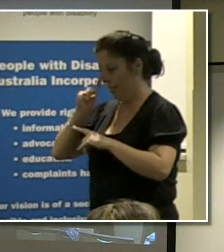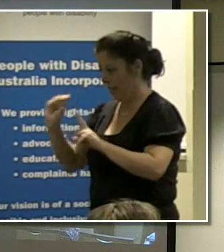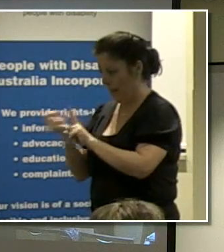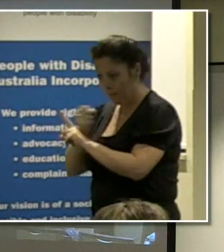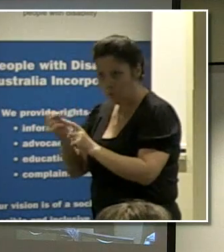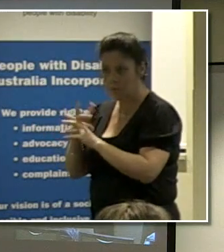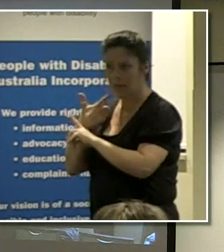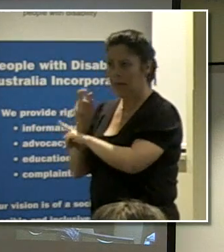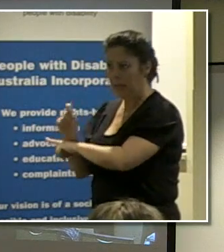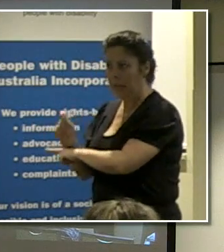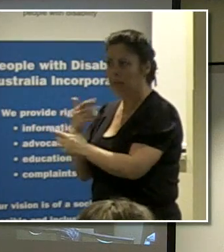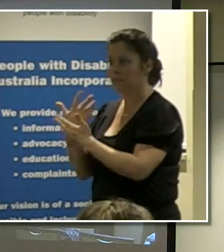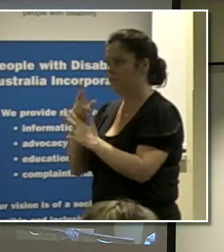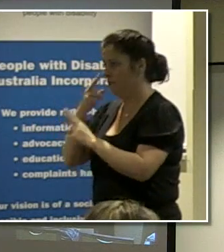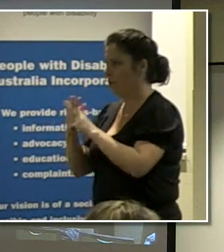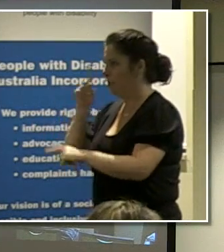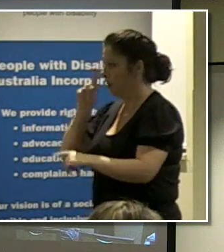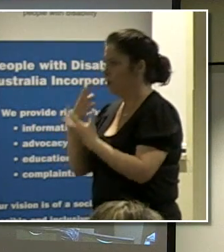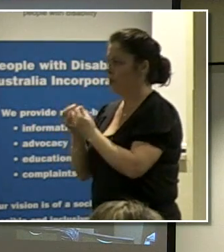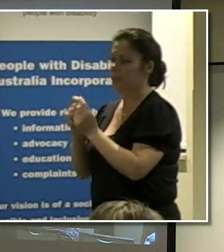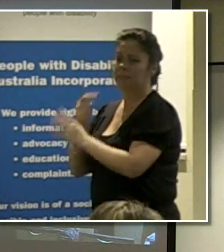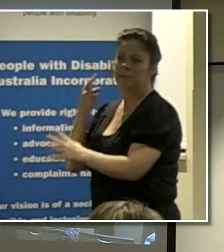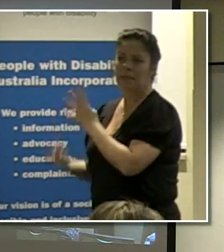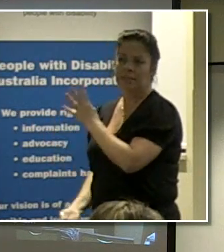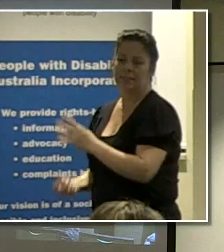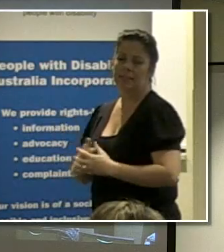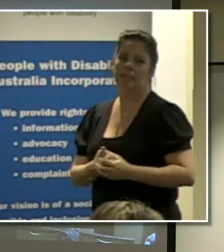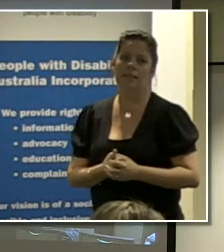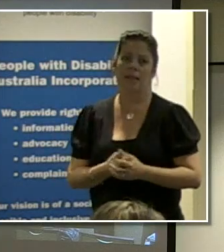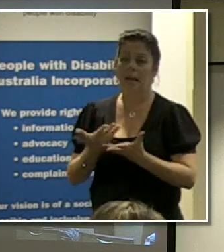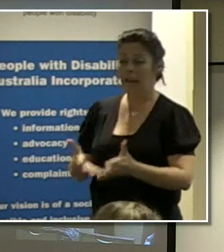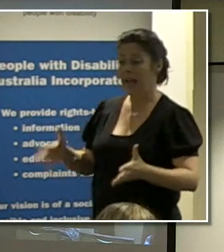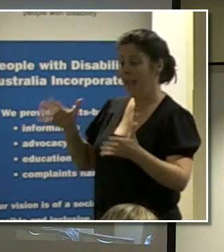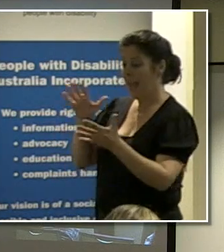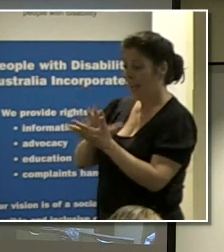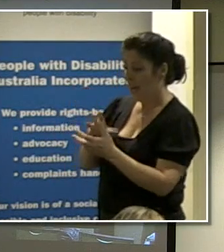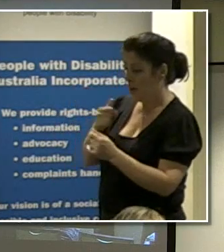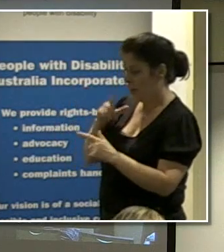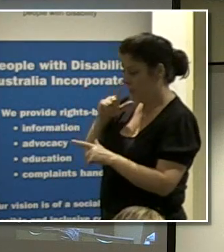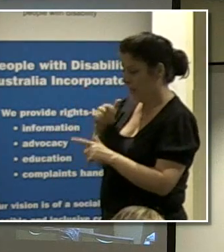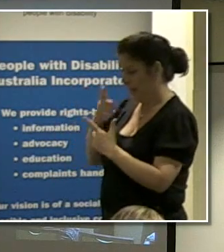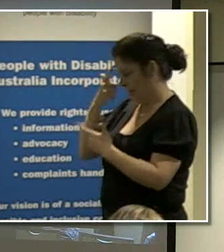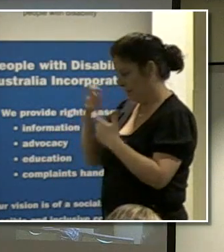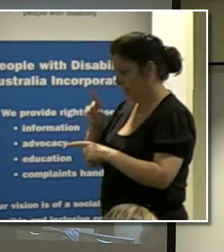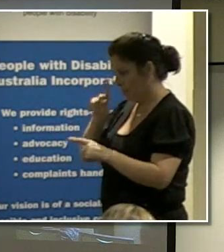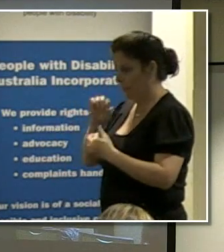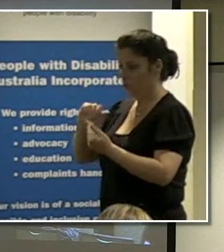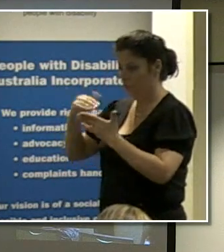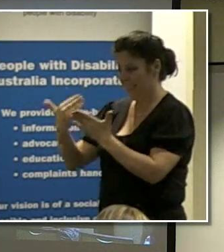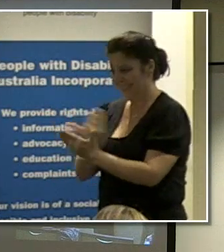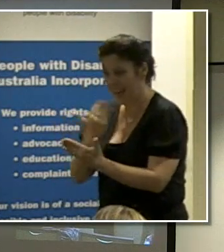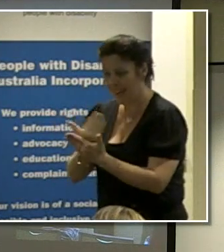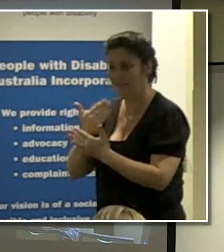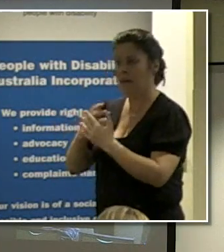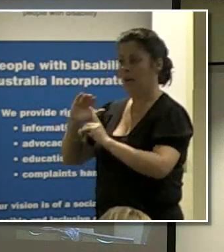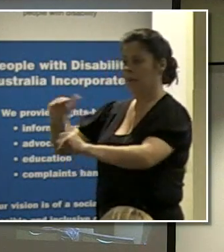end of that was how can we expect people with disabilities to be safe and protected if there's no support